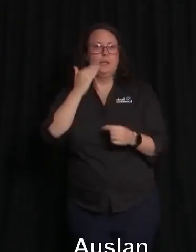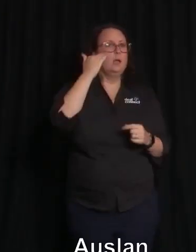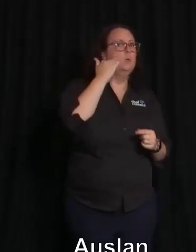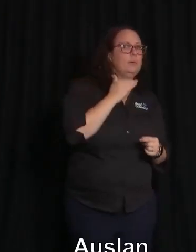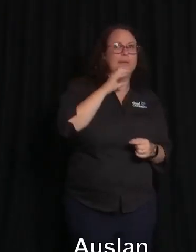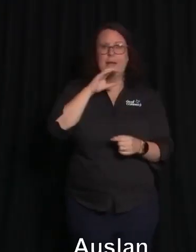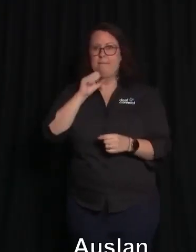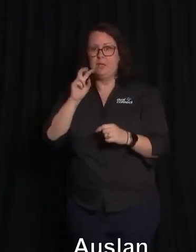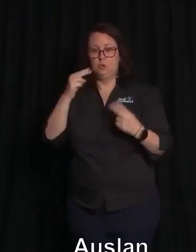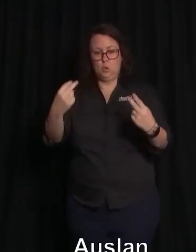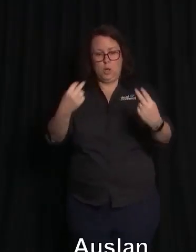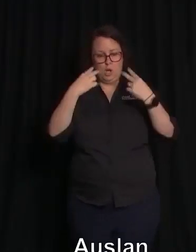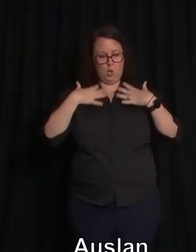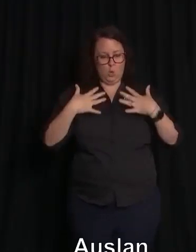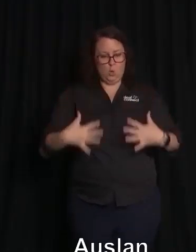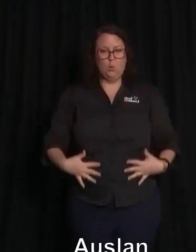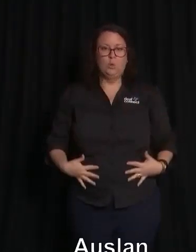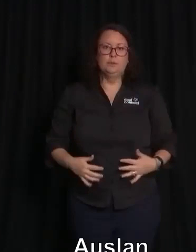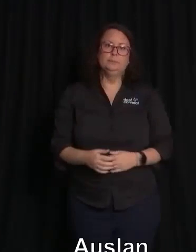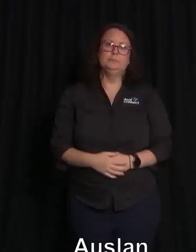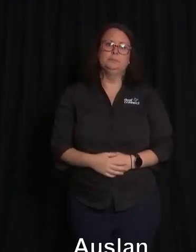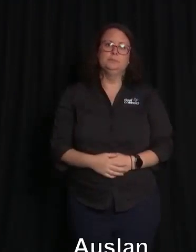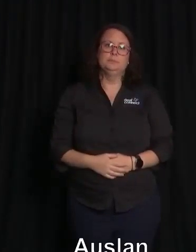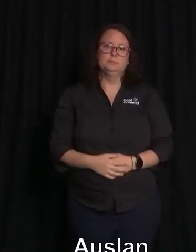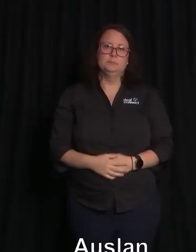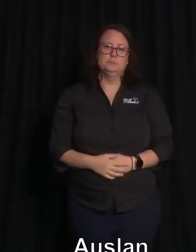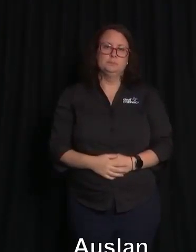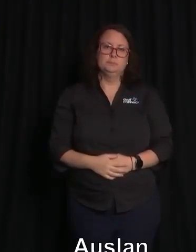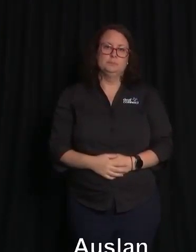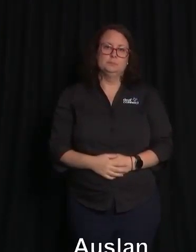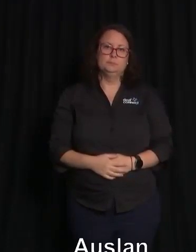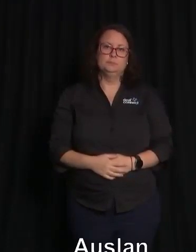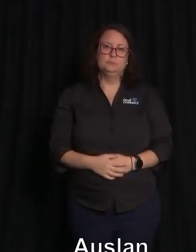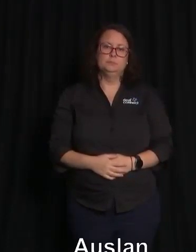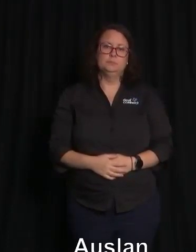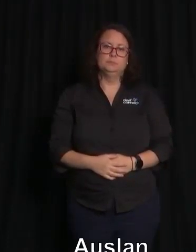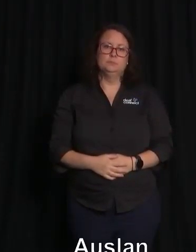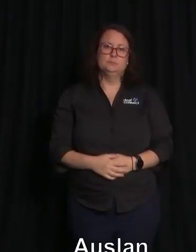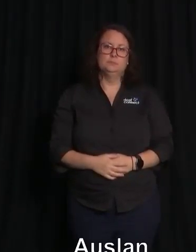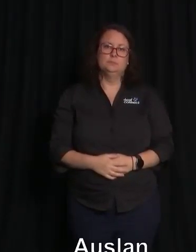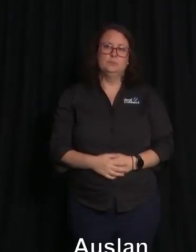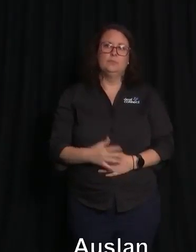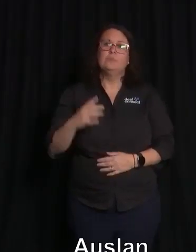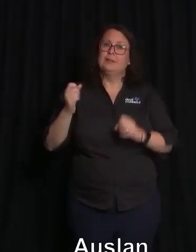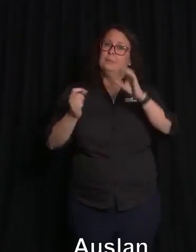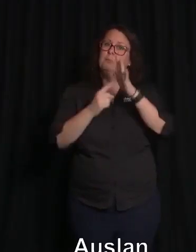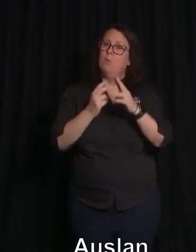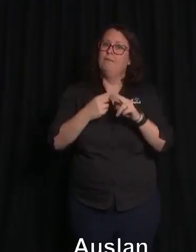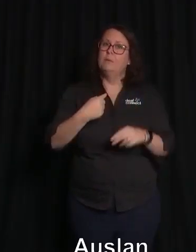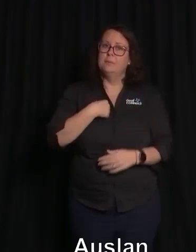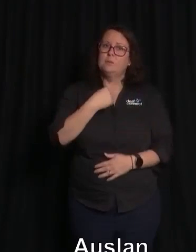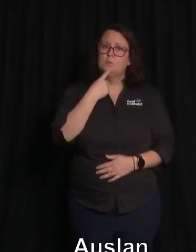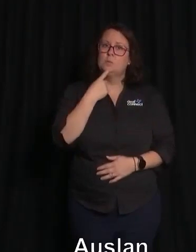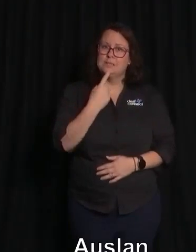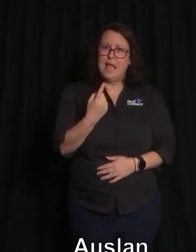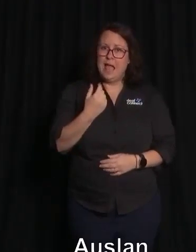should appear and function. And I think it's important for me to say that the population is